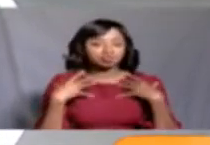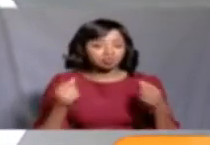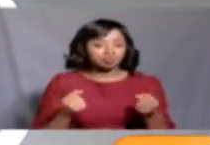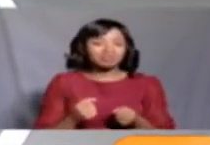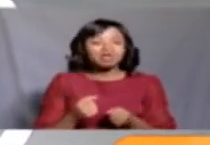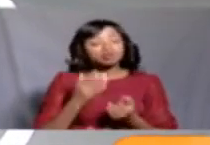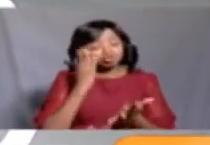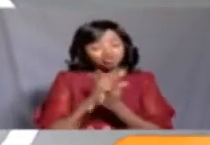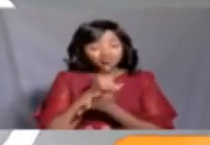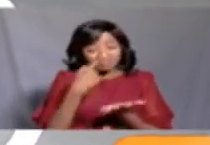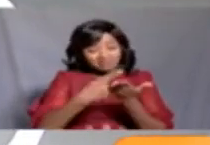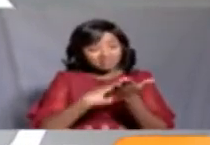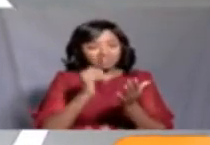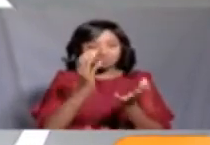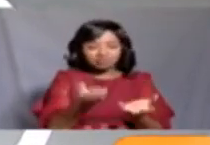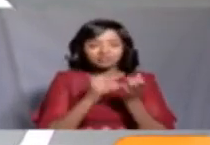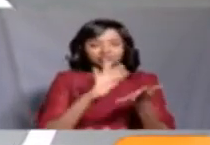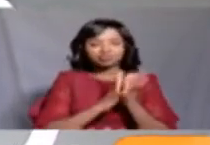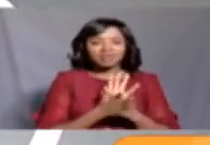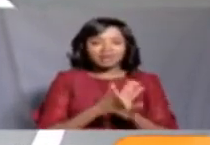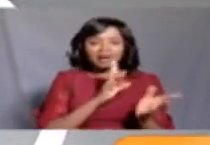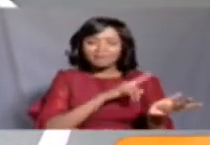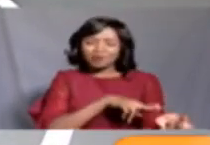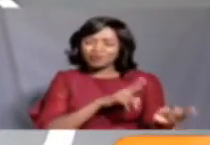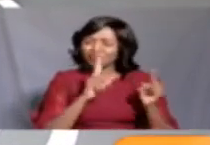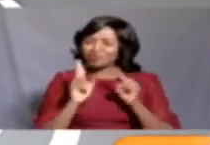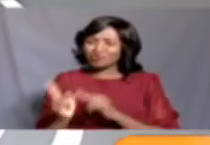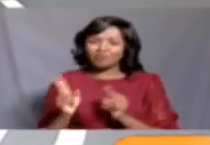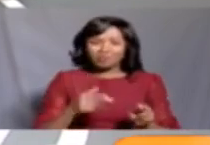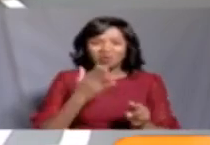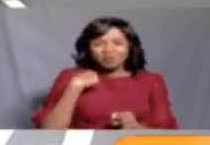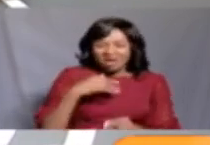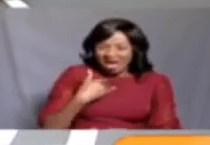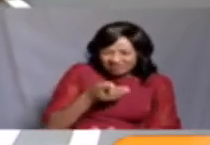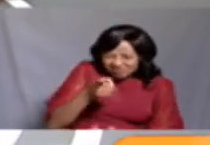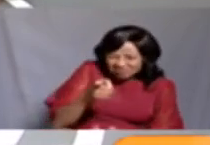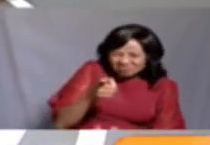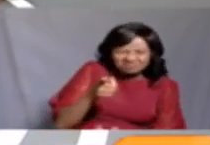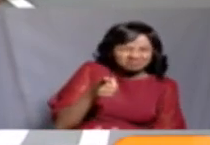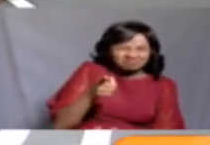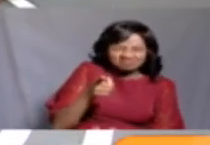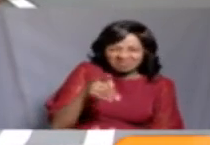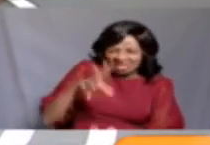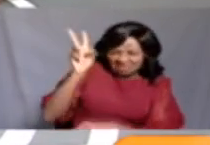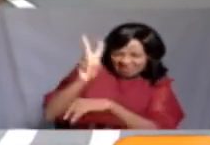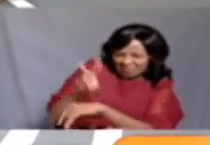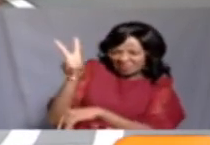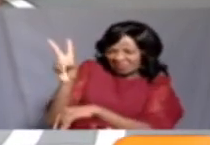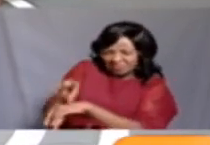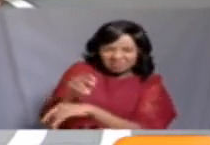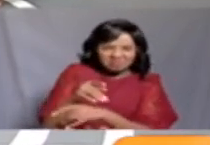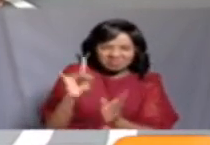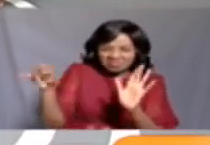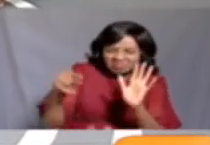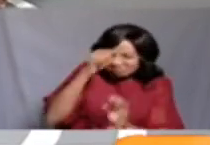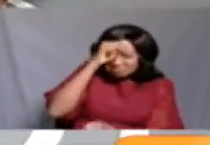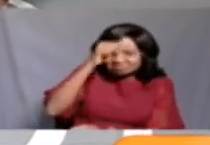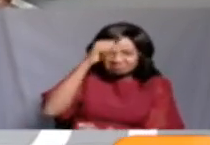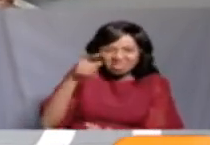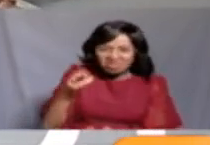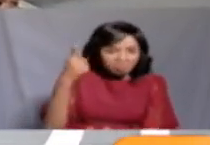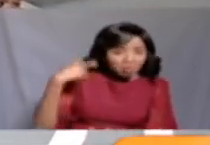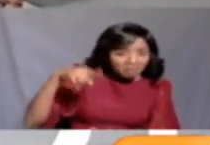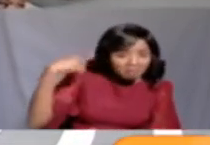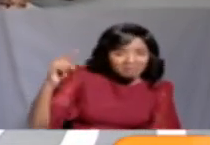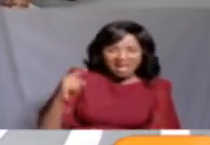right. So you don't have that issue of them being labeled as hooligans mm-hmm. or ruffians mm-hmm. or just someone who has gone cuckoo. That's right.